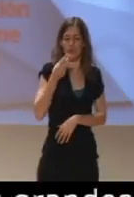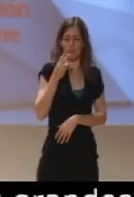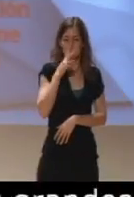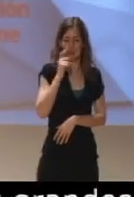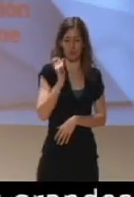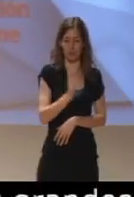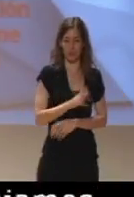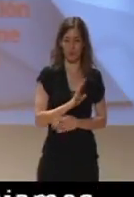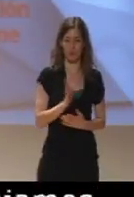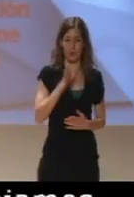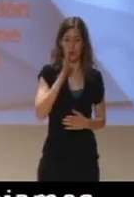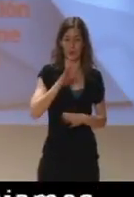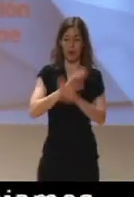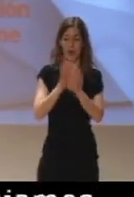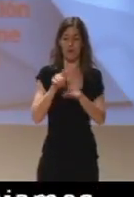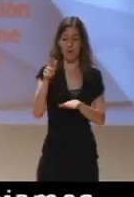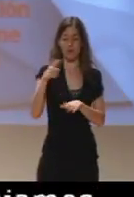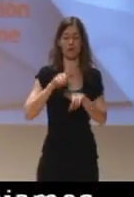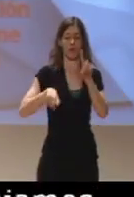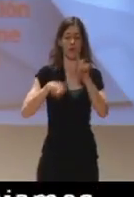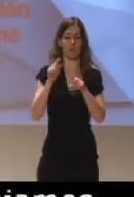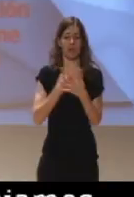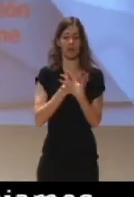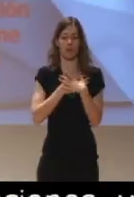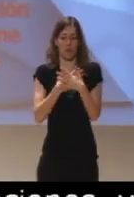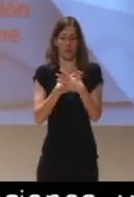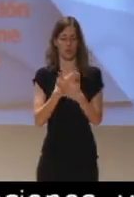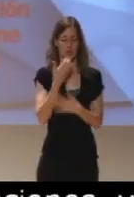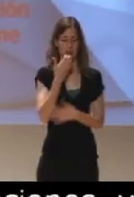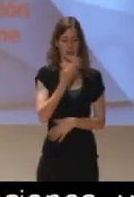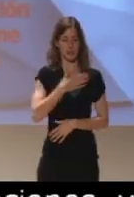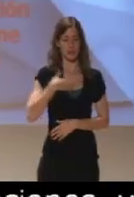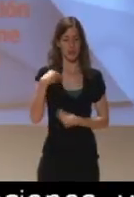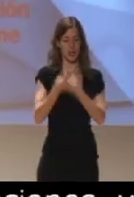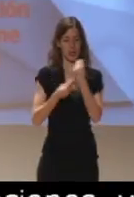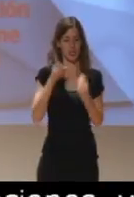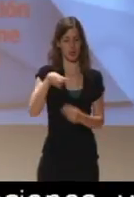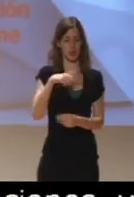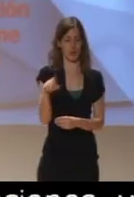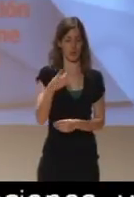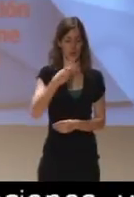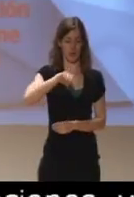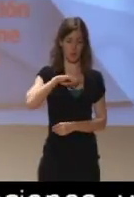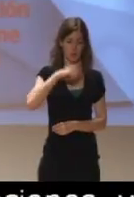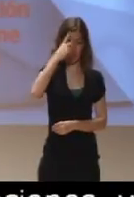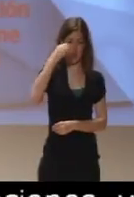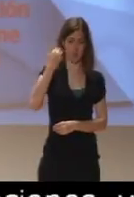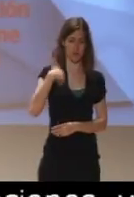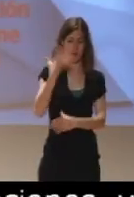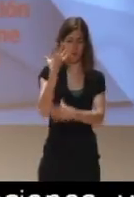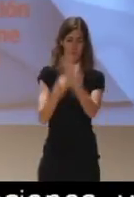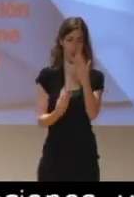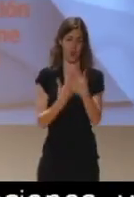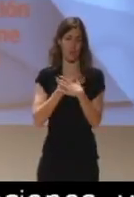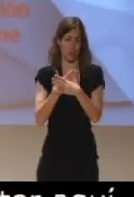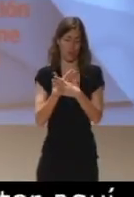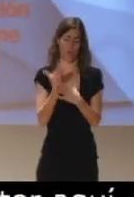we cannot just give them these broad terms because we leave everything to their good faith, and that doesn't always